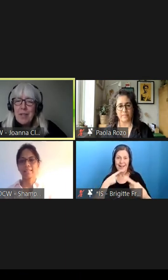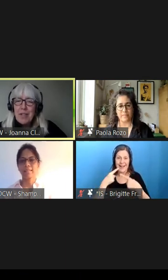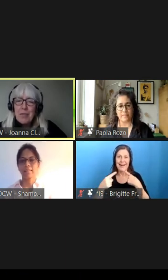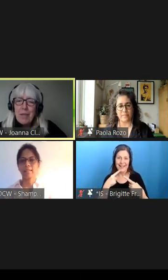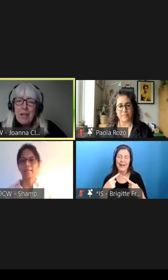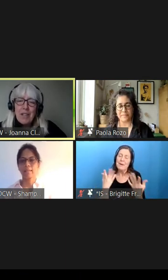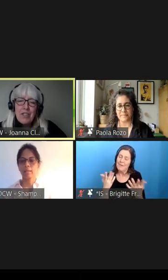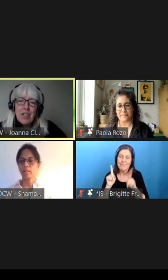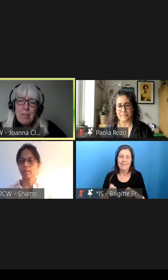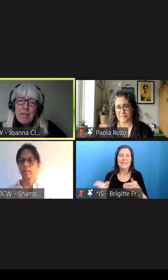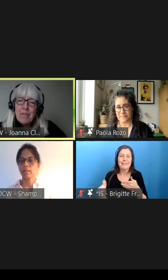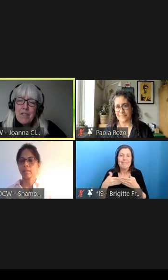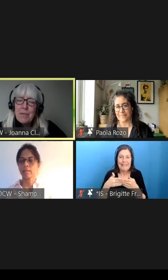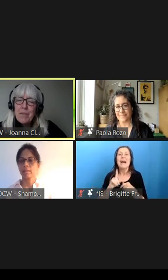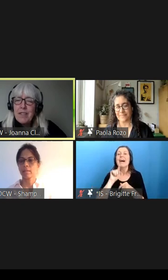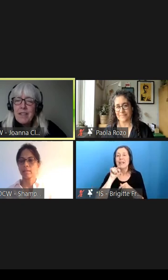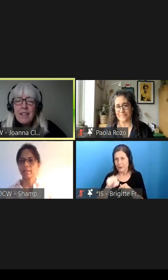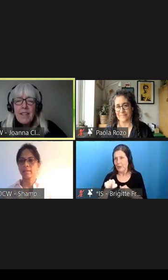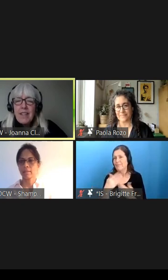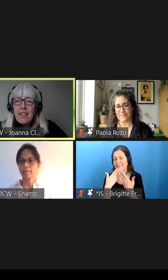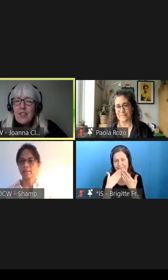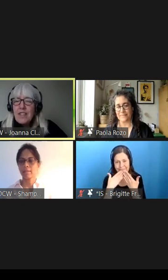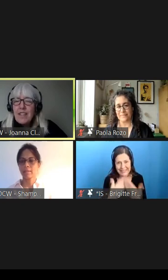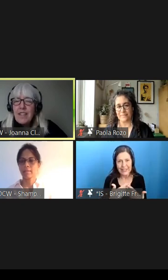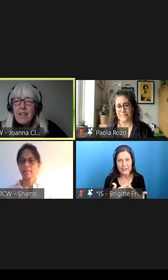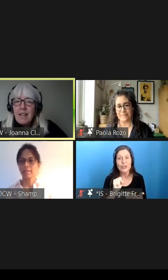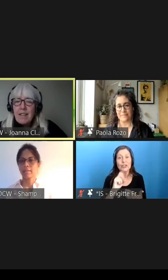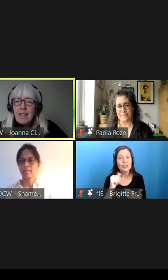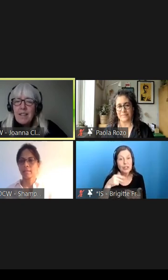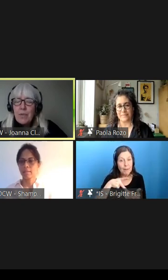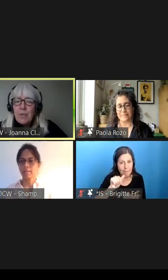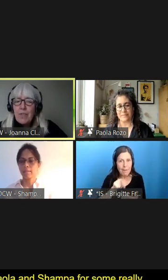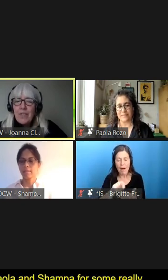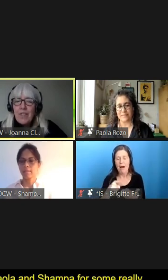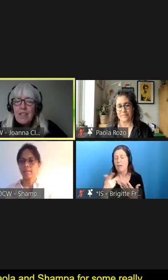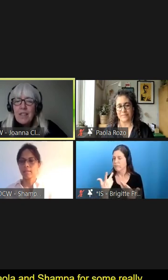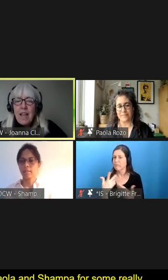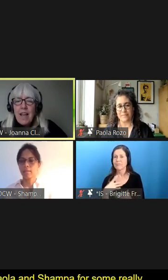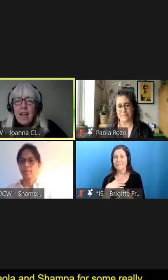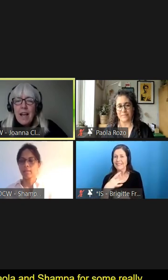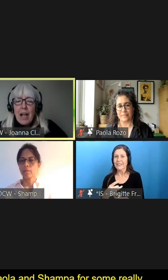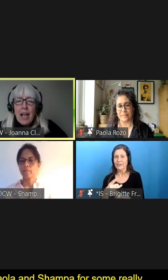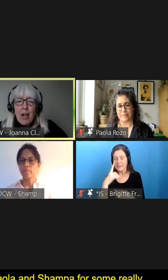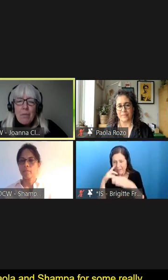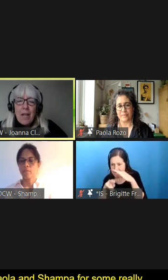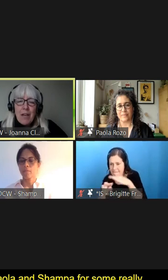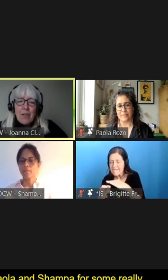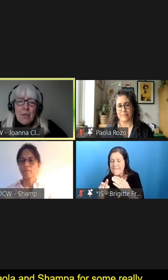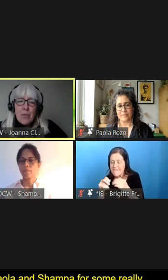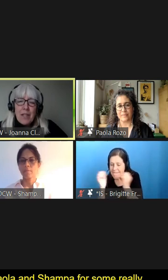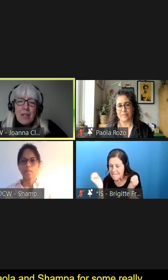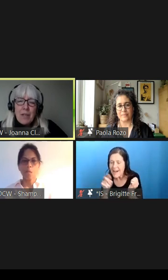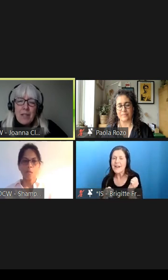very much to Paola and Champa for some really interesting insights into all of this. And I hope now